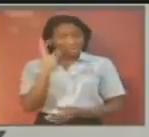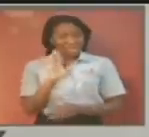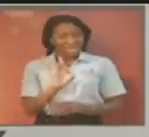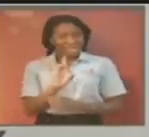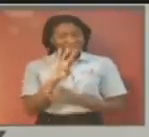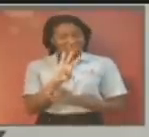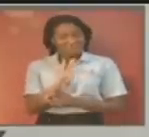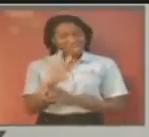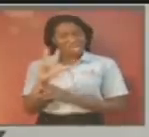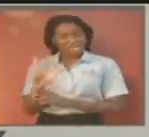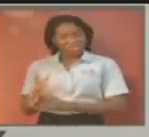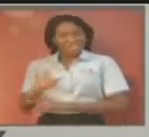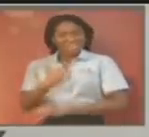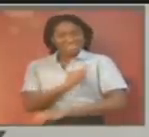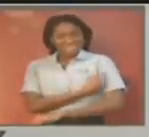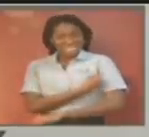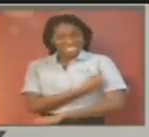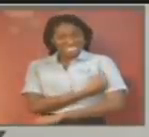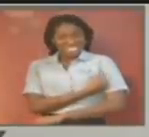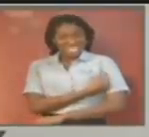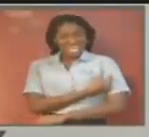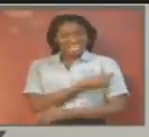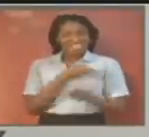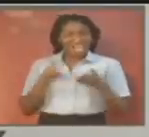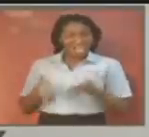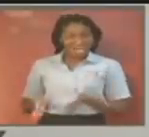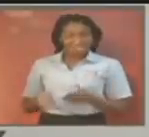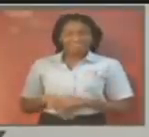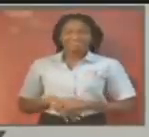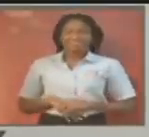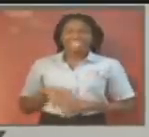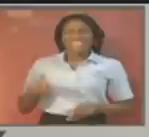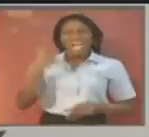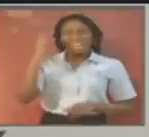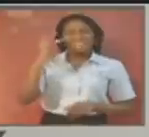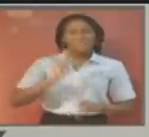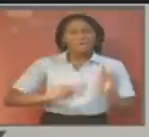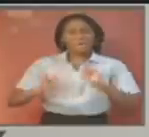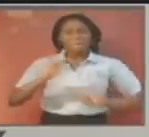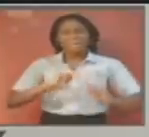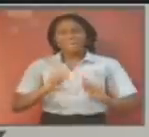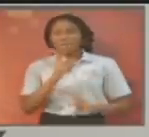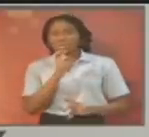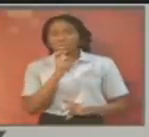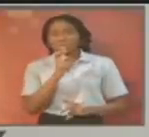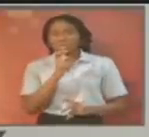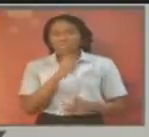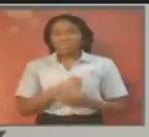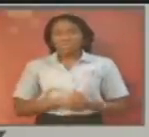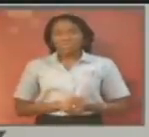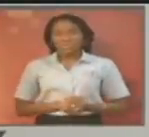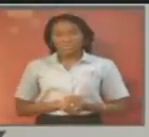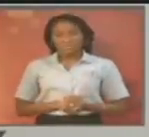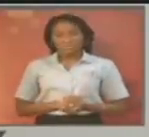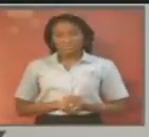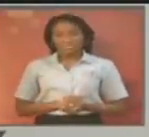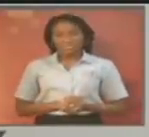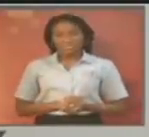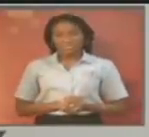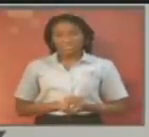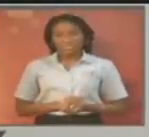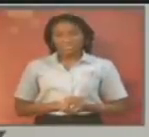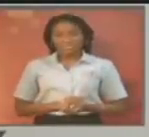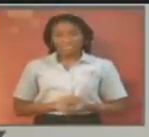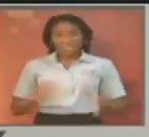843 vaccines there, and those are the vaccines for people who have had, our clients who have